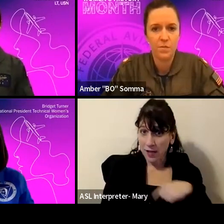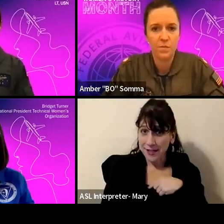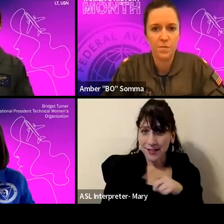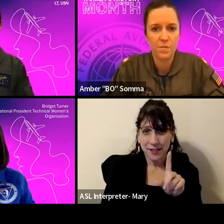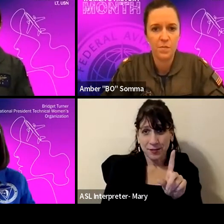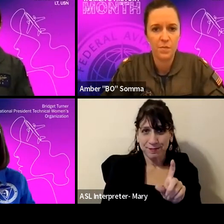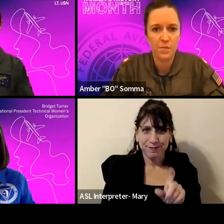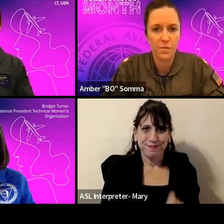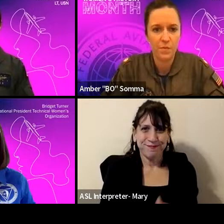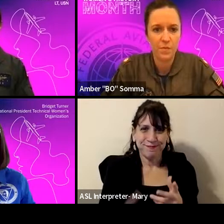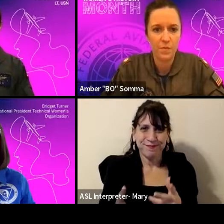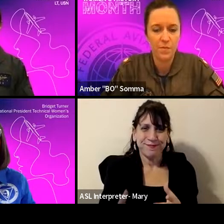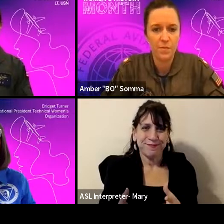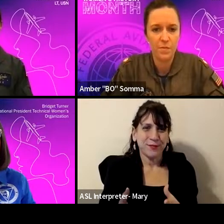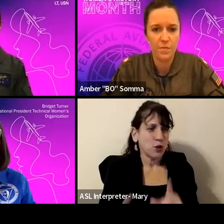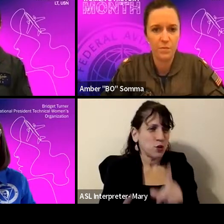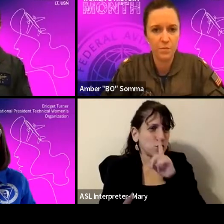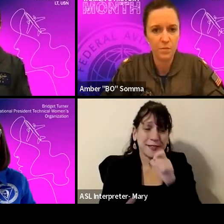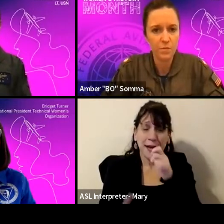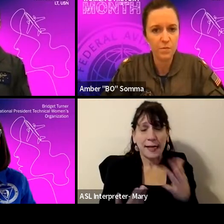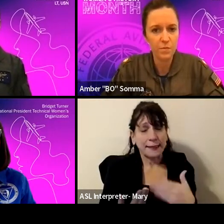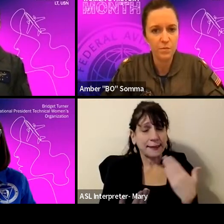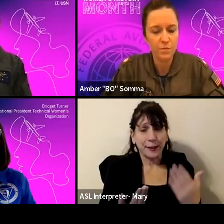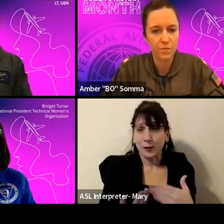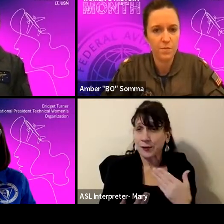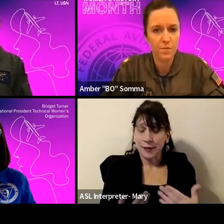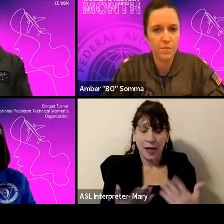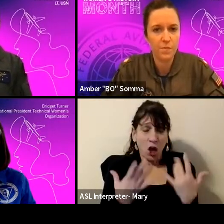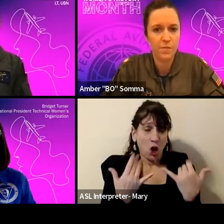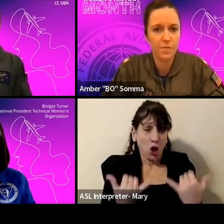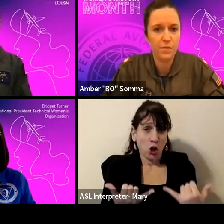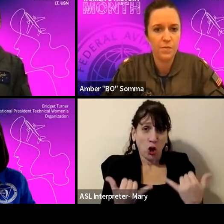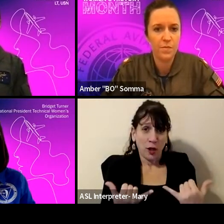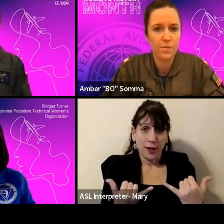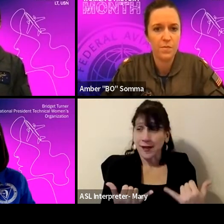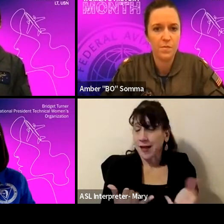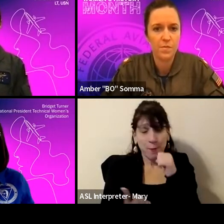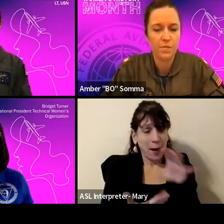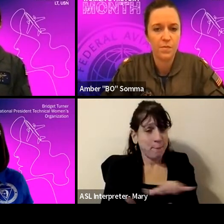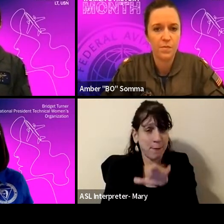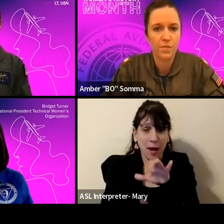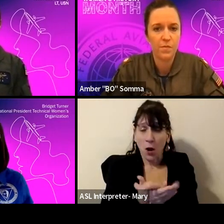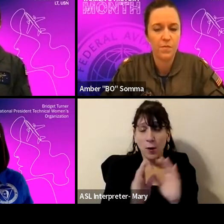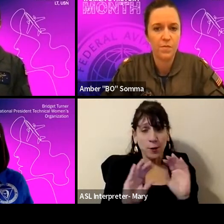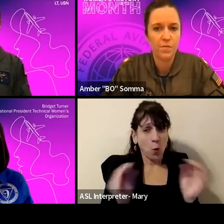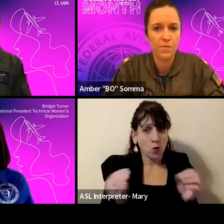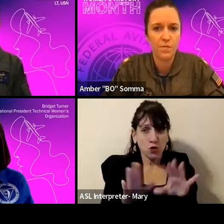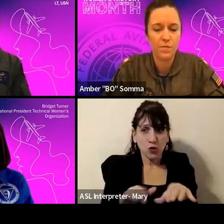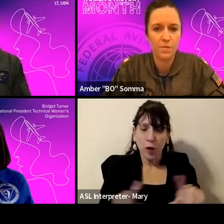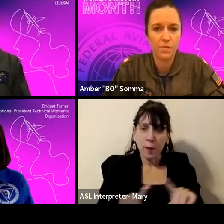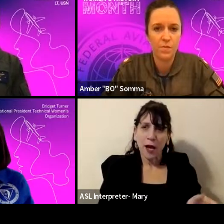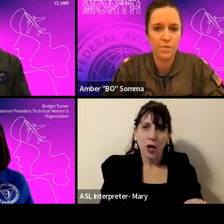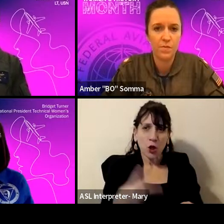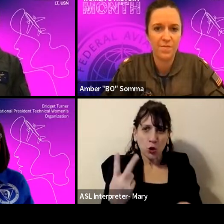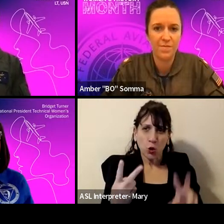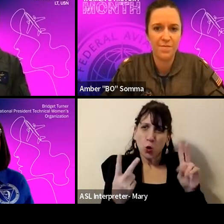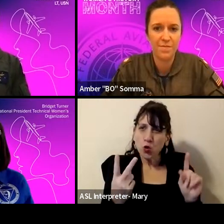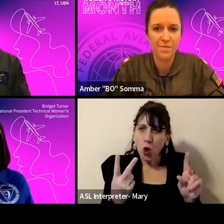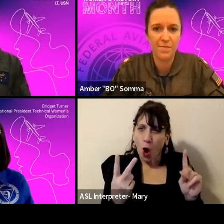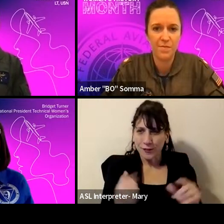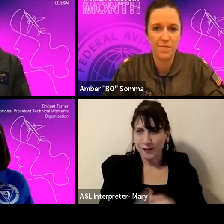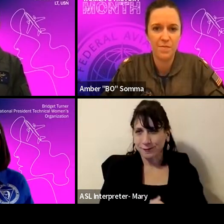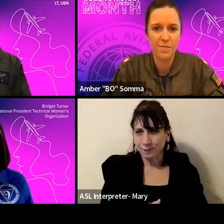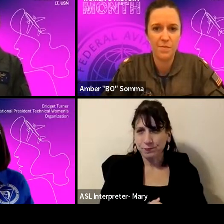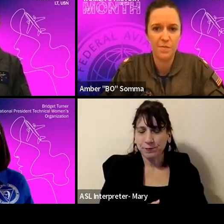Sure. So it's not easy. I currently, I'm not married. I do not have kids, but I have two dogs.